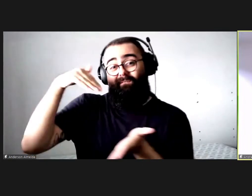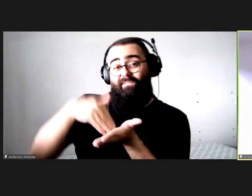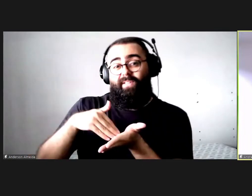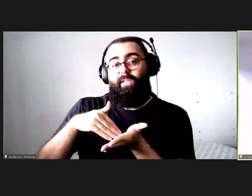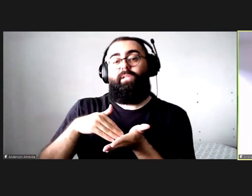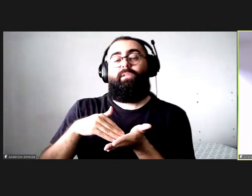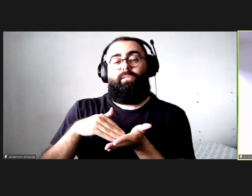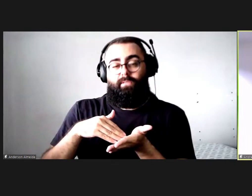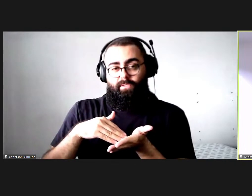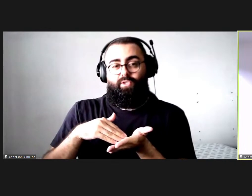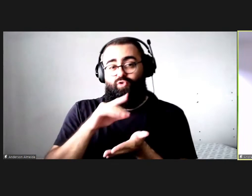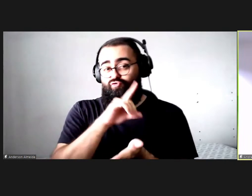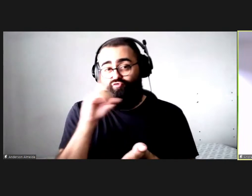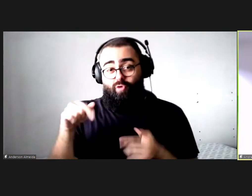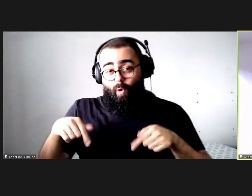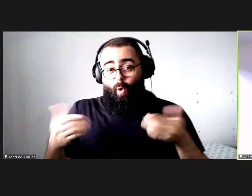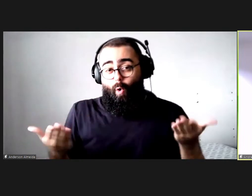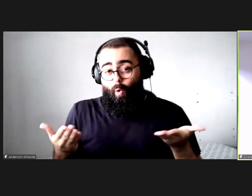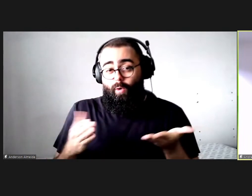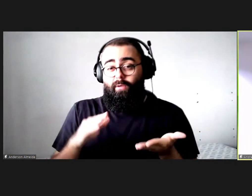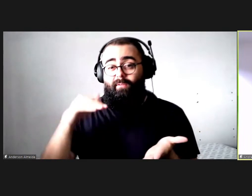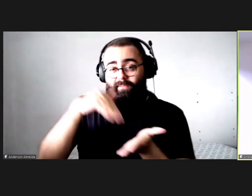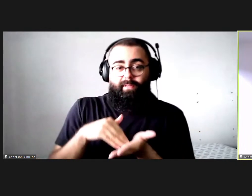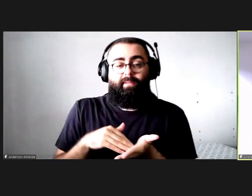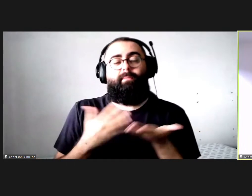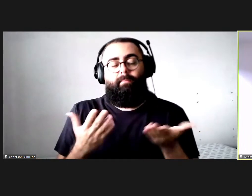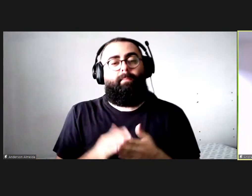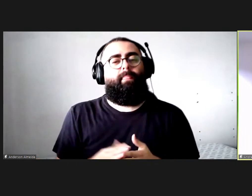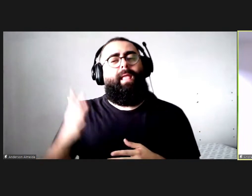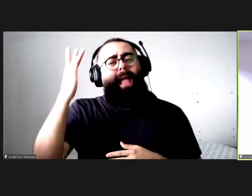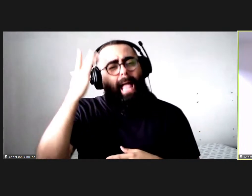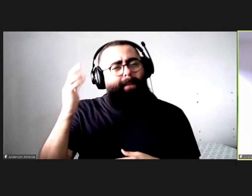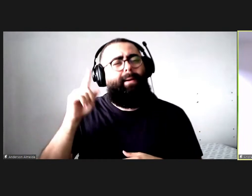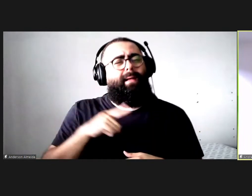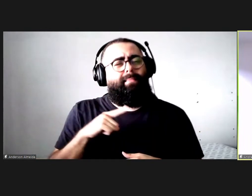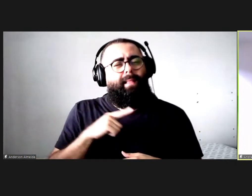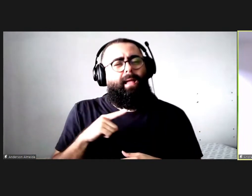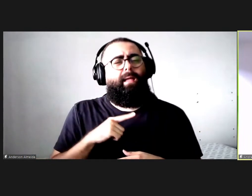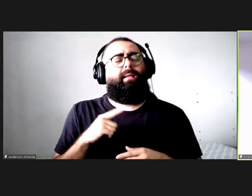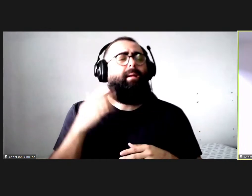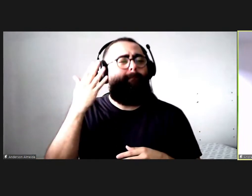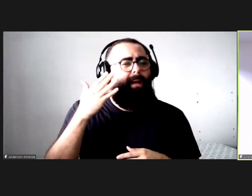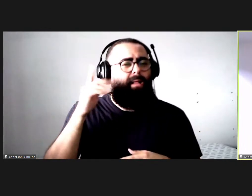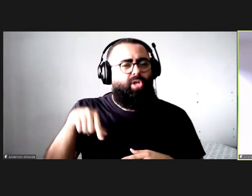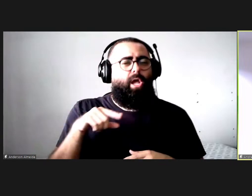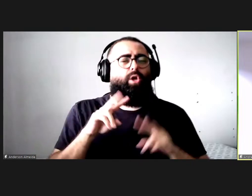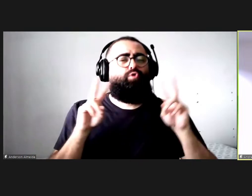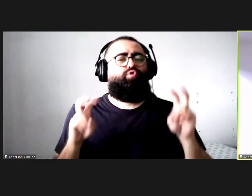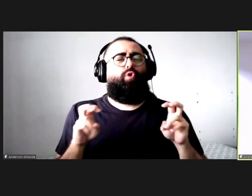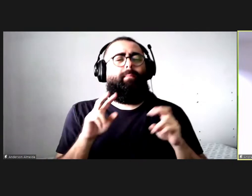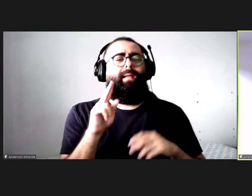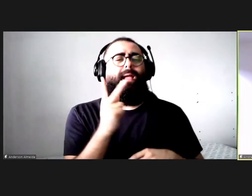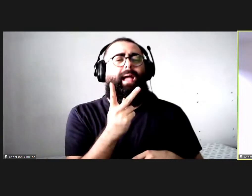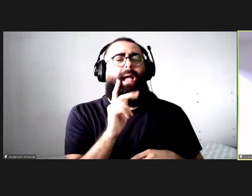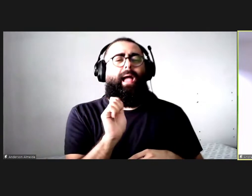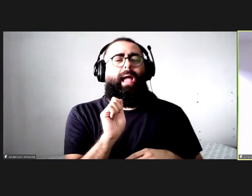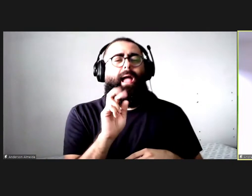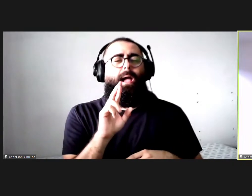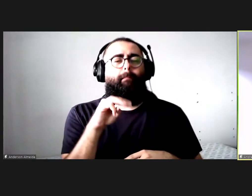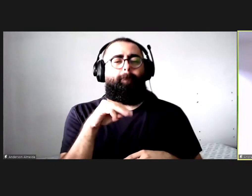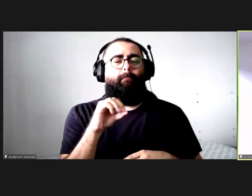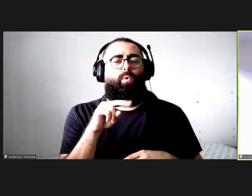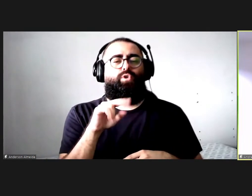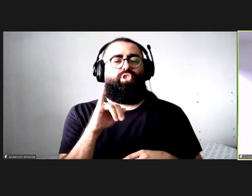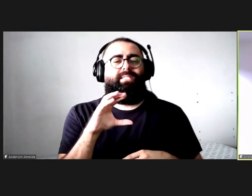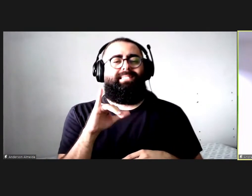L2. Tomorrow we start with the conference Harmonicity as an indestructible rhythmic structural marker